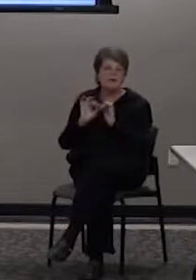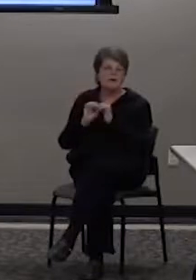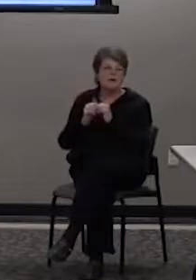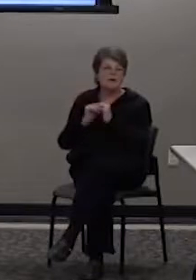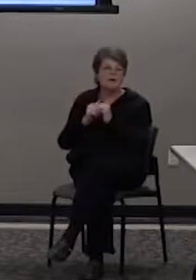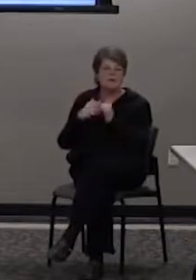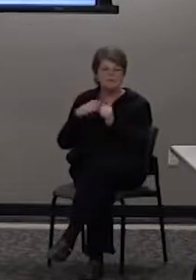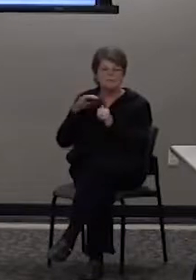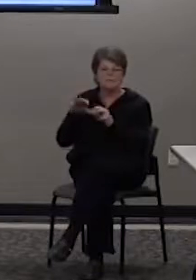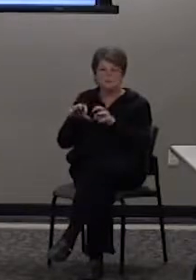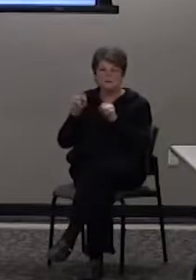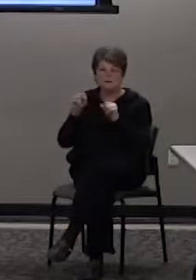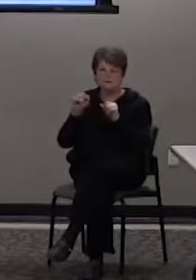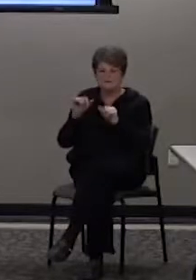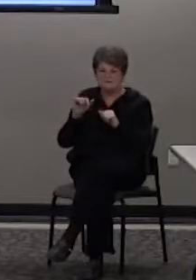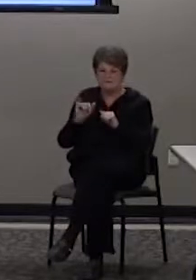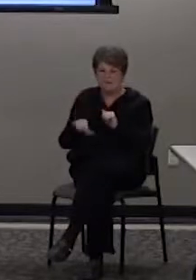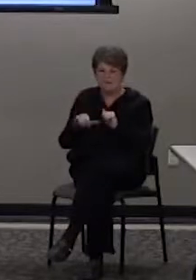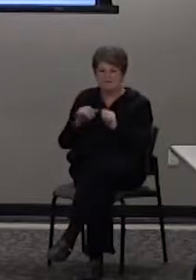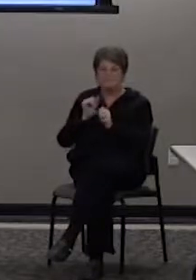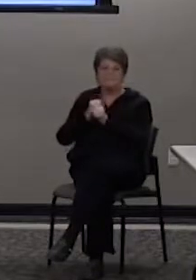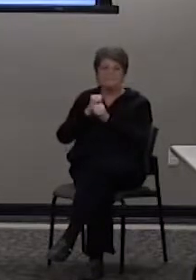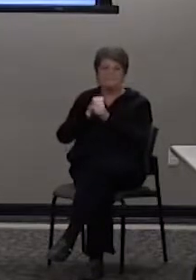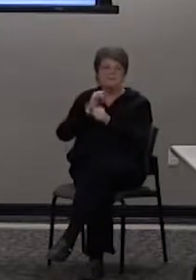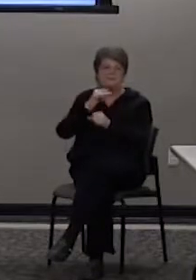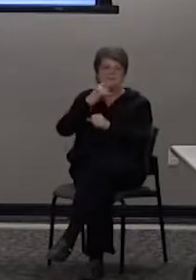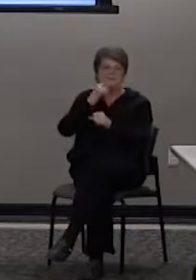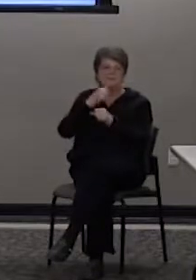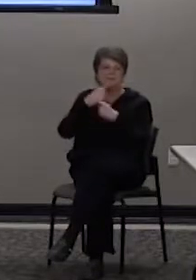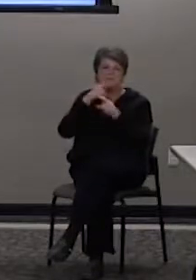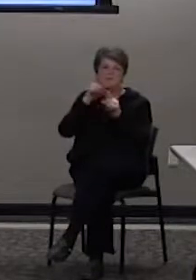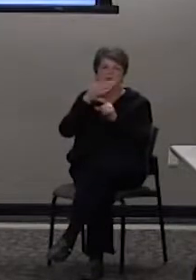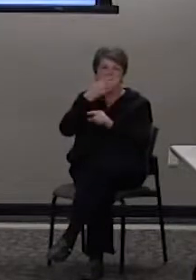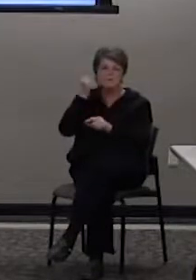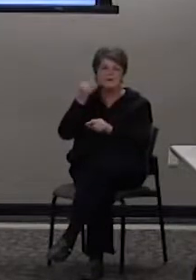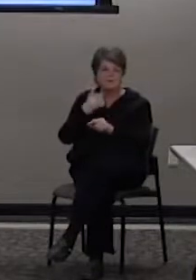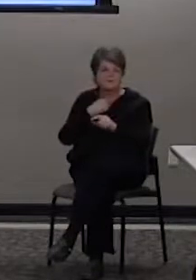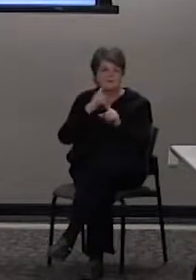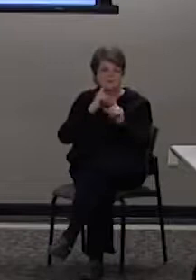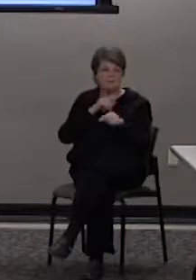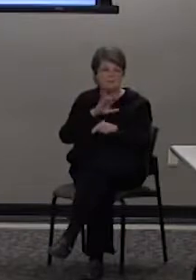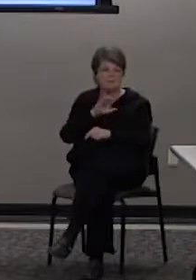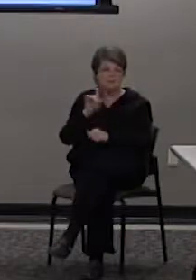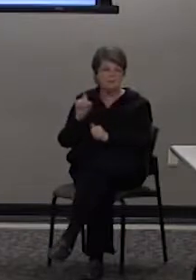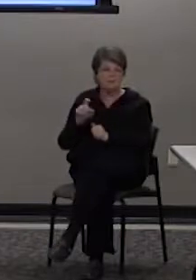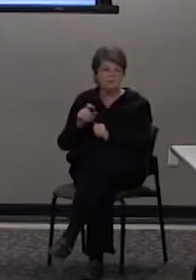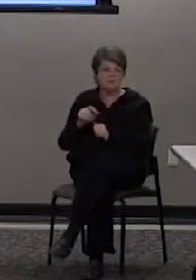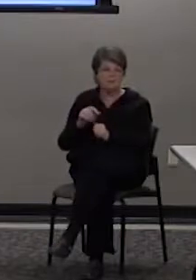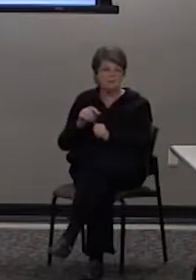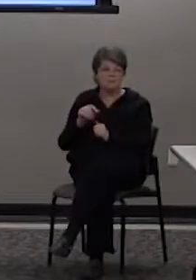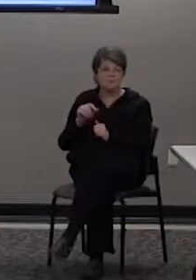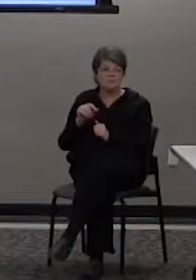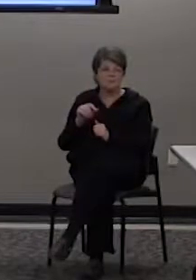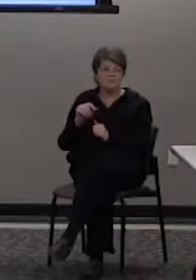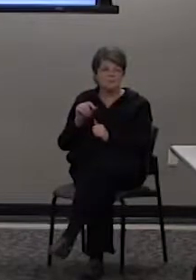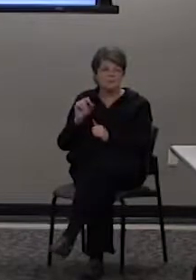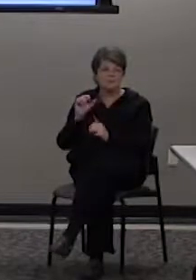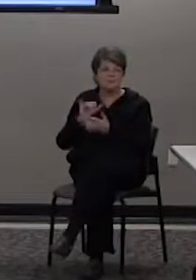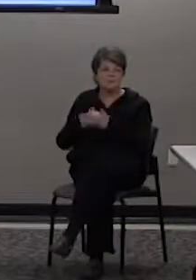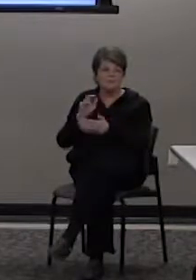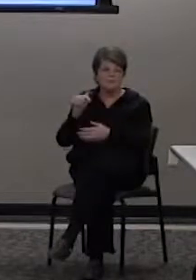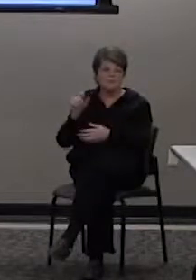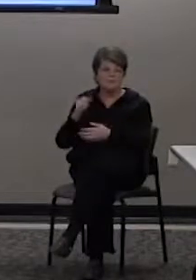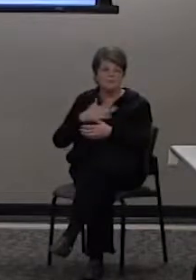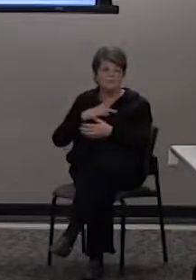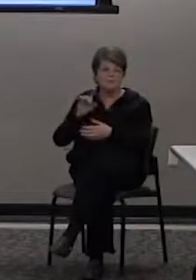do we take this and make that work better for us? Is that, am I answering your question? Yeah, I mean, that was my